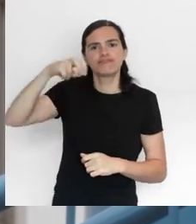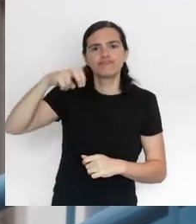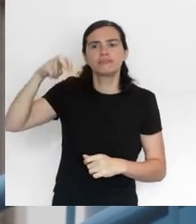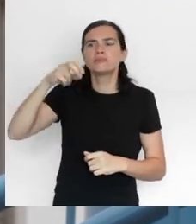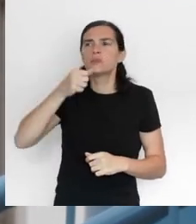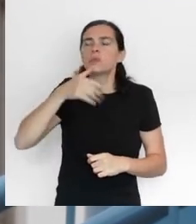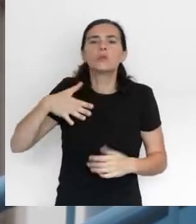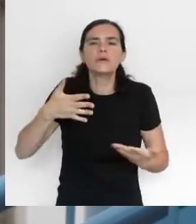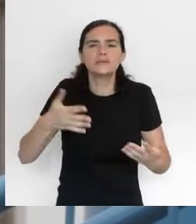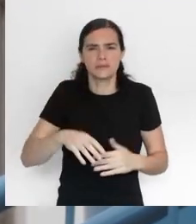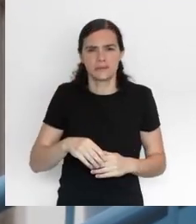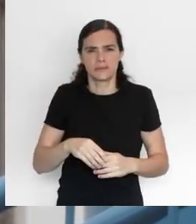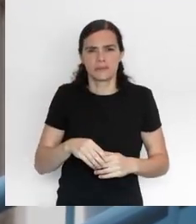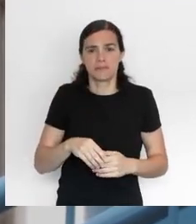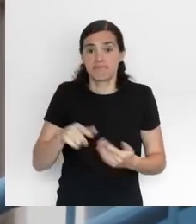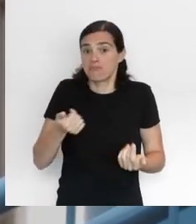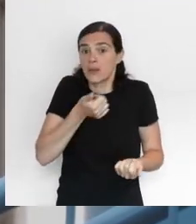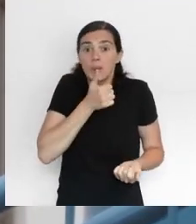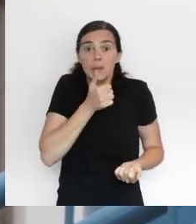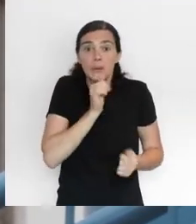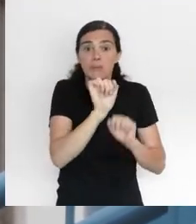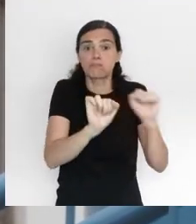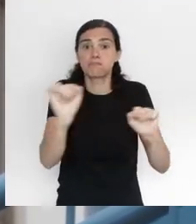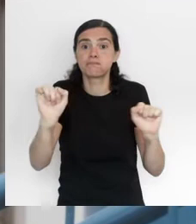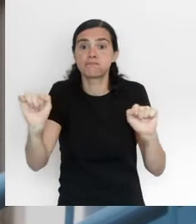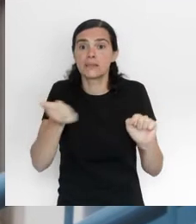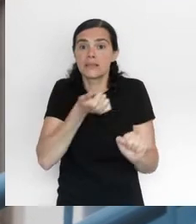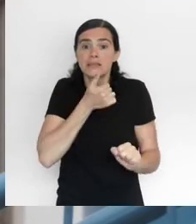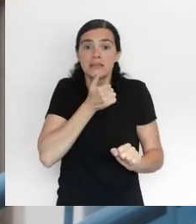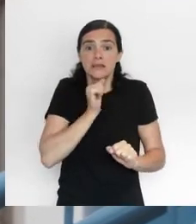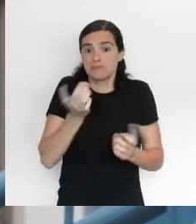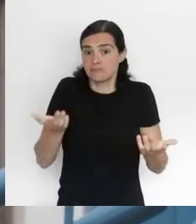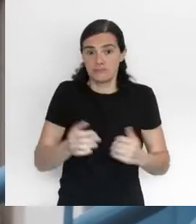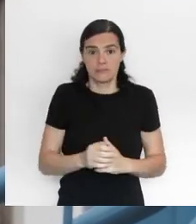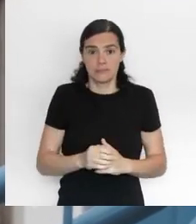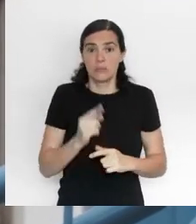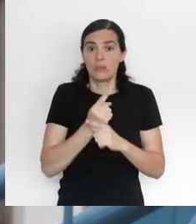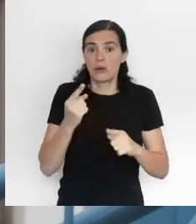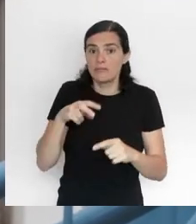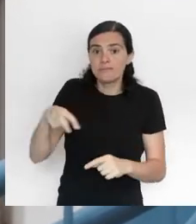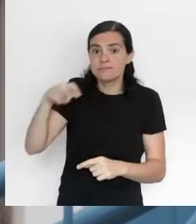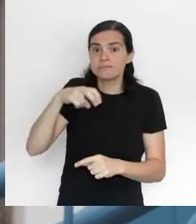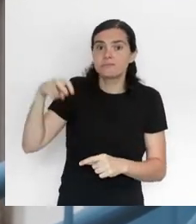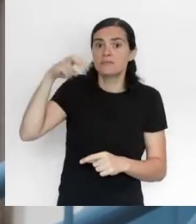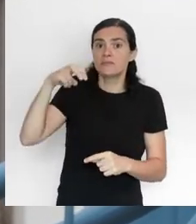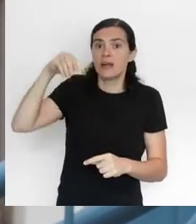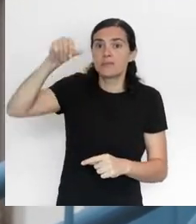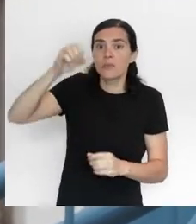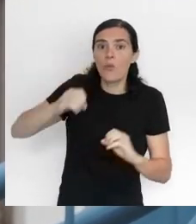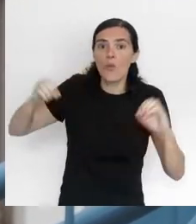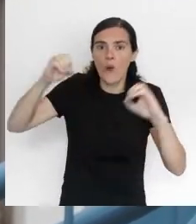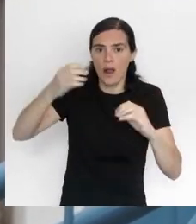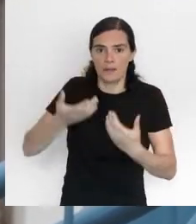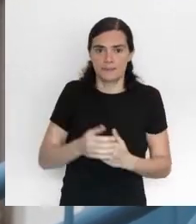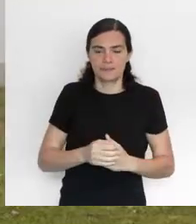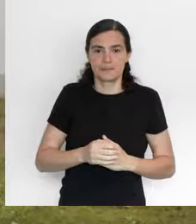climb, but to climb where? That's really up to us to decide, because the staircase is not